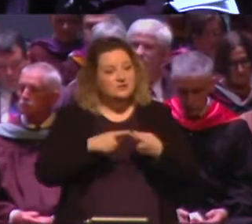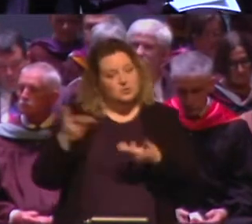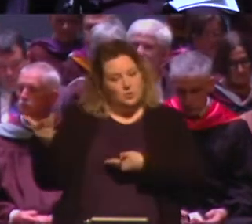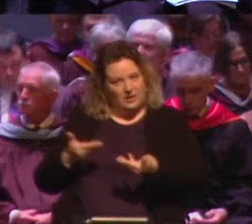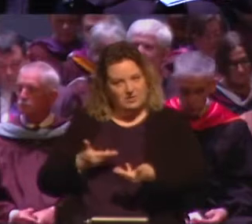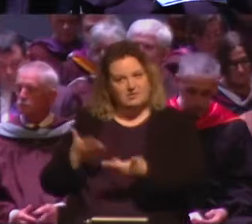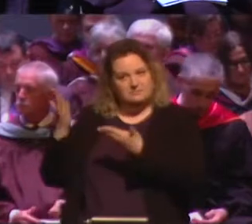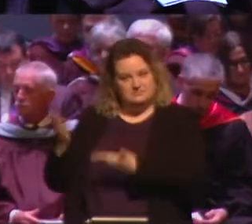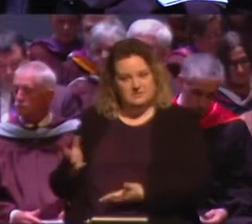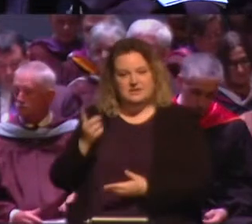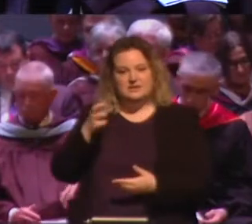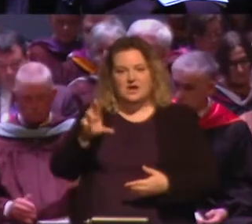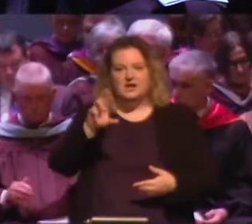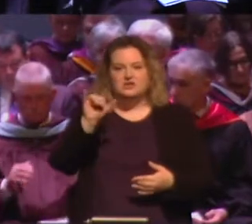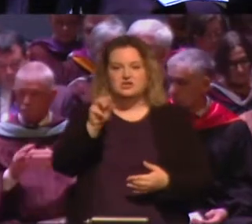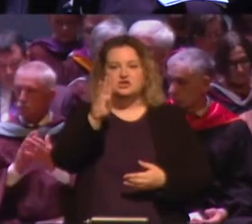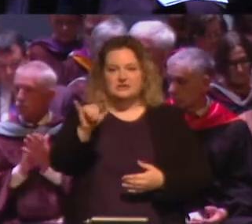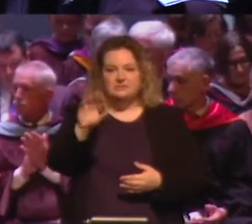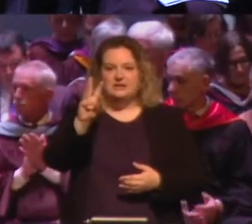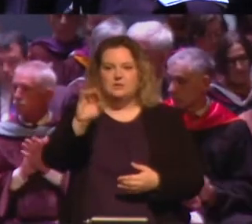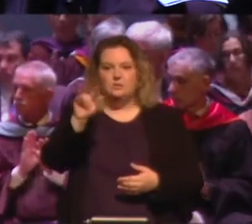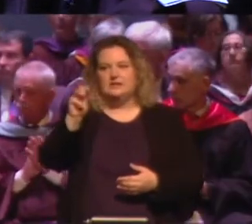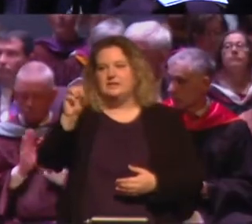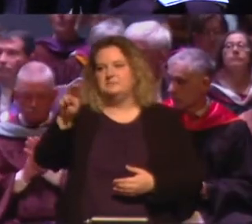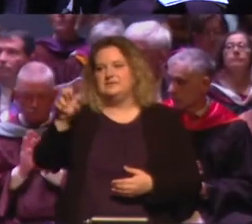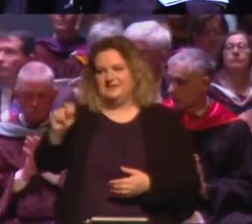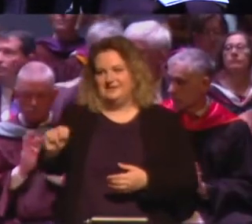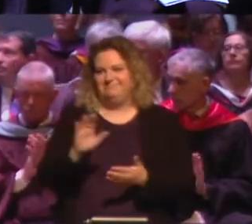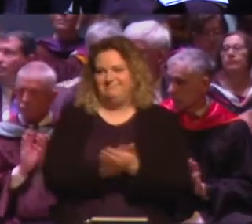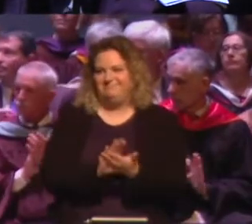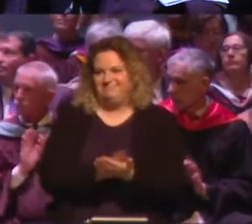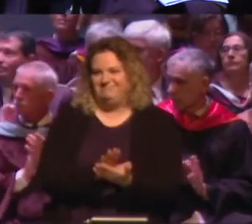this lectern Dr. Jimmy Williamson.